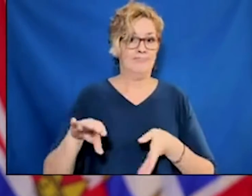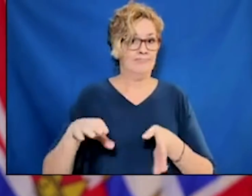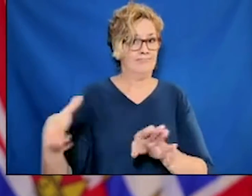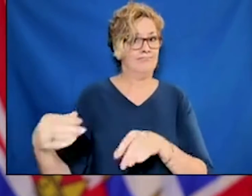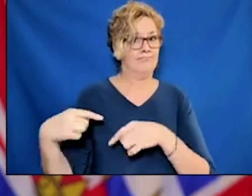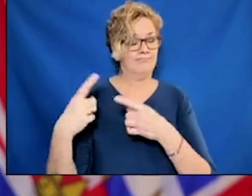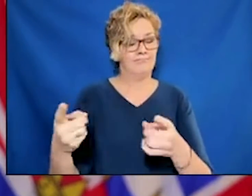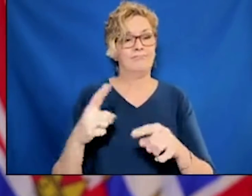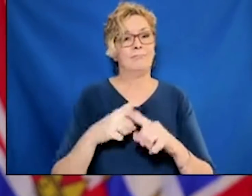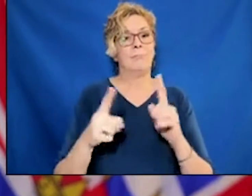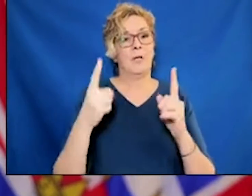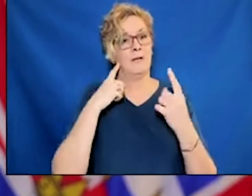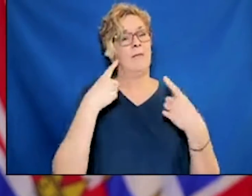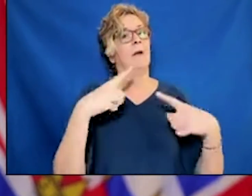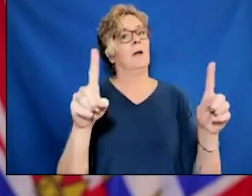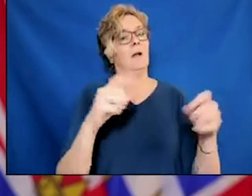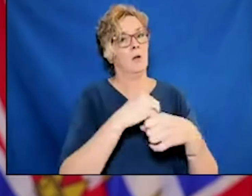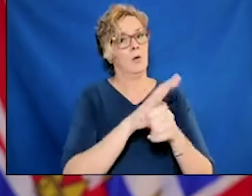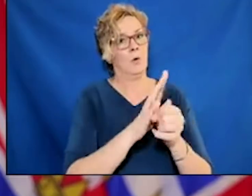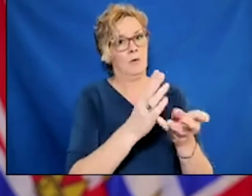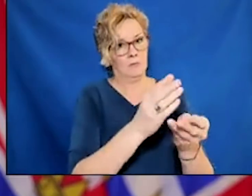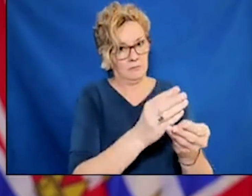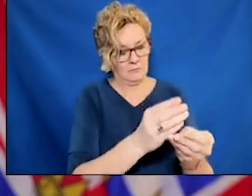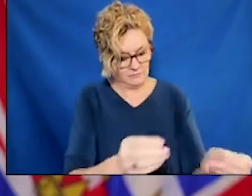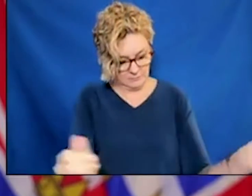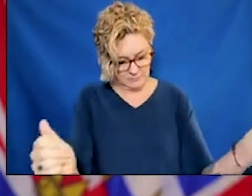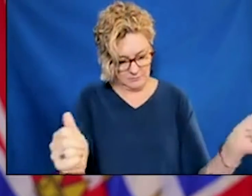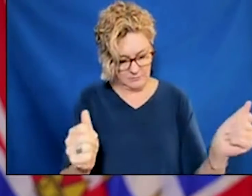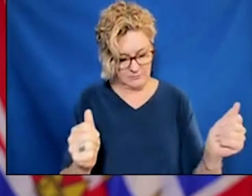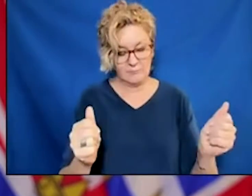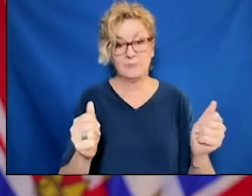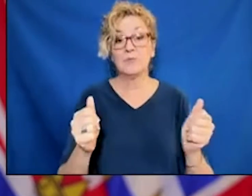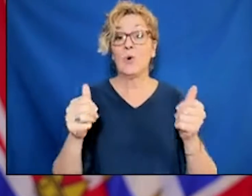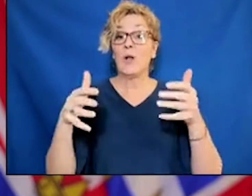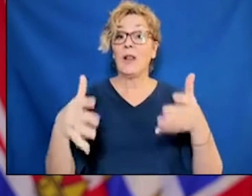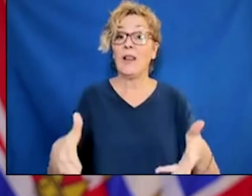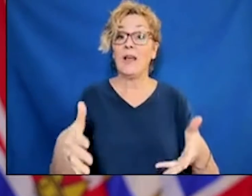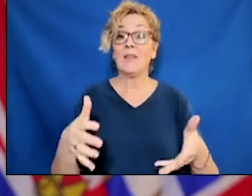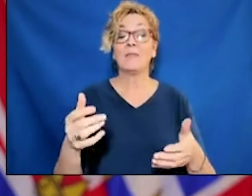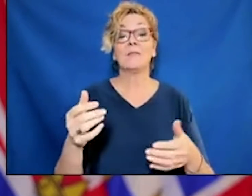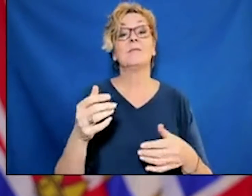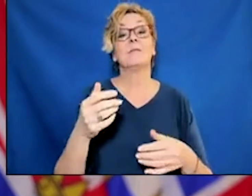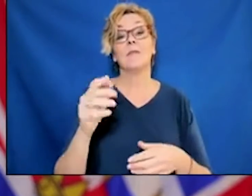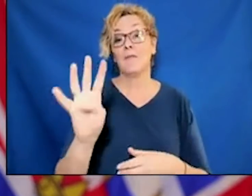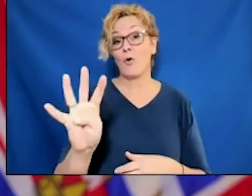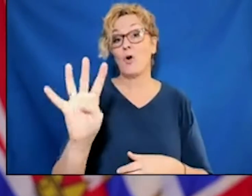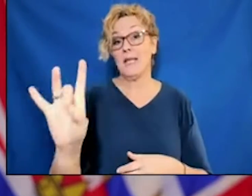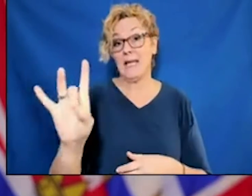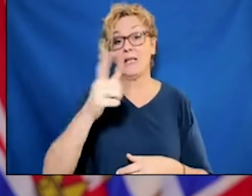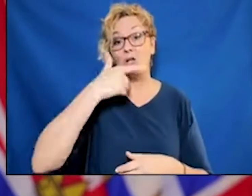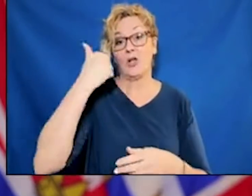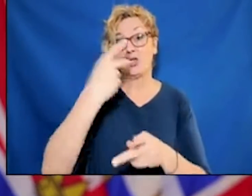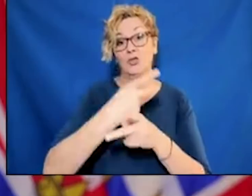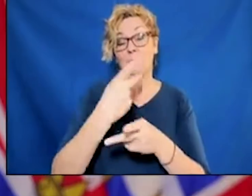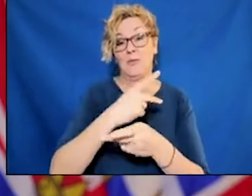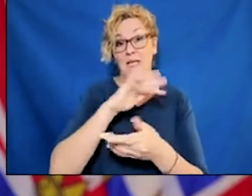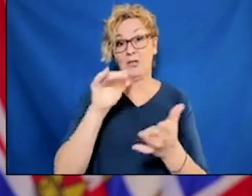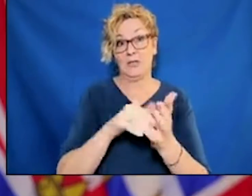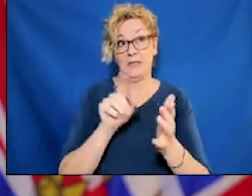That leaves us with 48 active outbreaks in long-term care and assisted living and 10 acute care units,